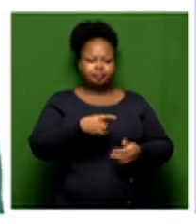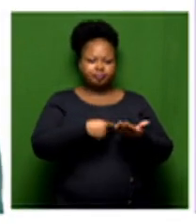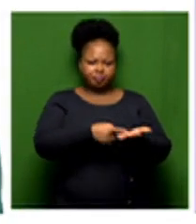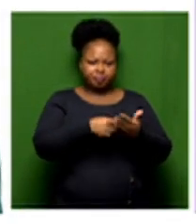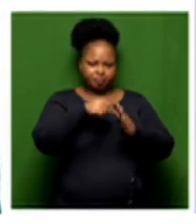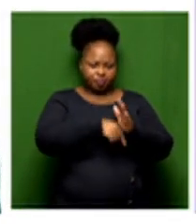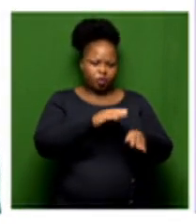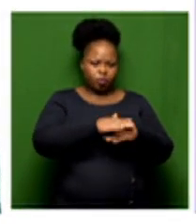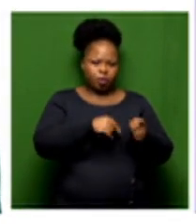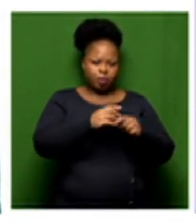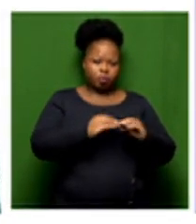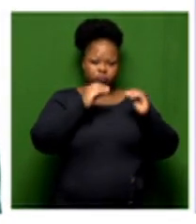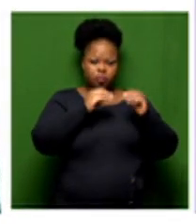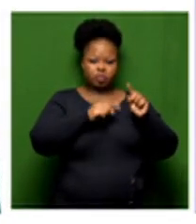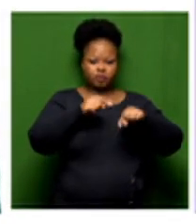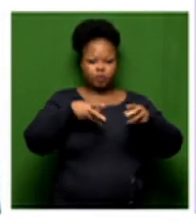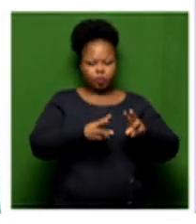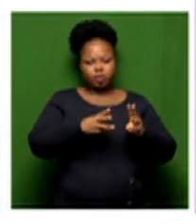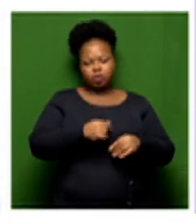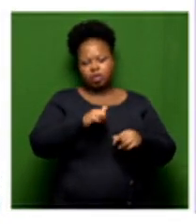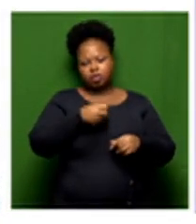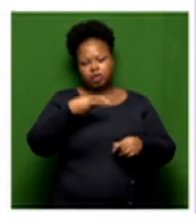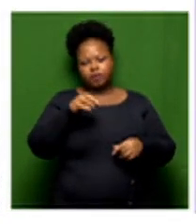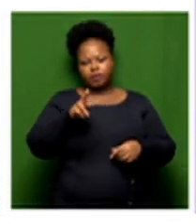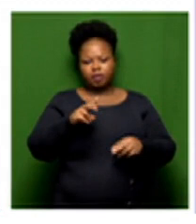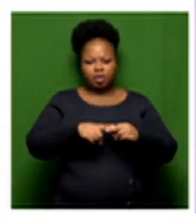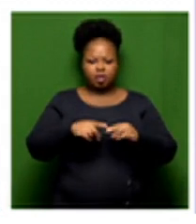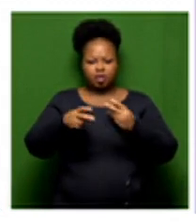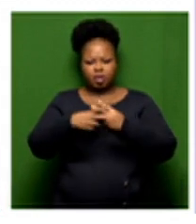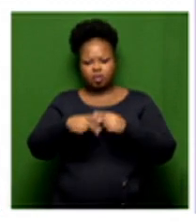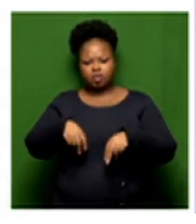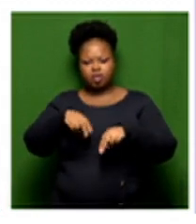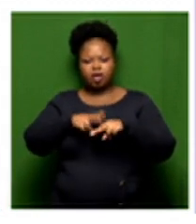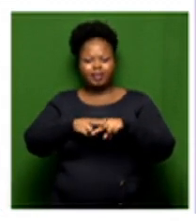us about the advances in HIV/AIDS research over